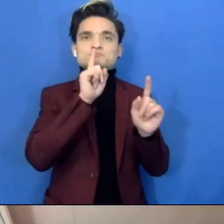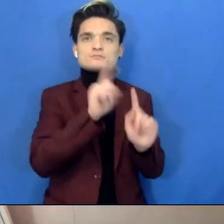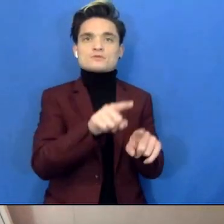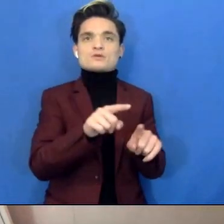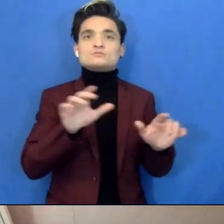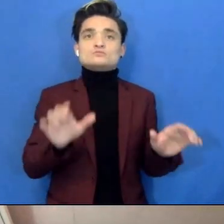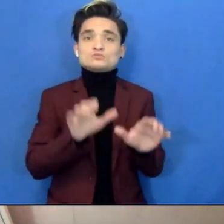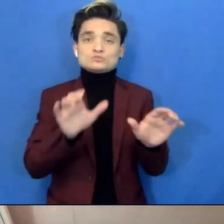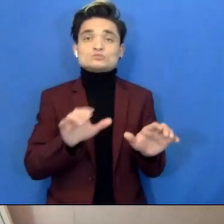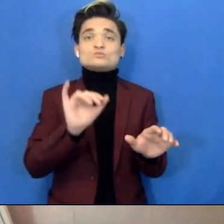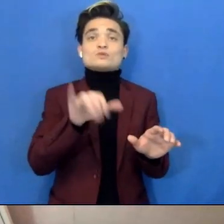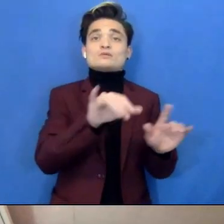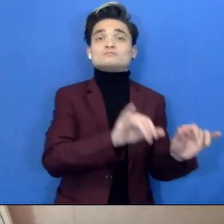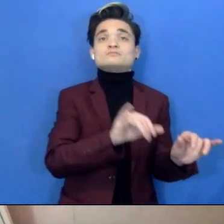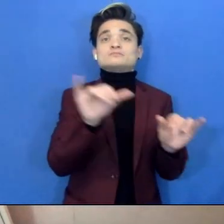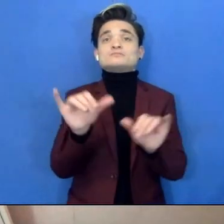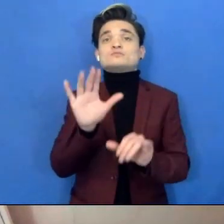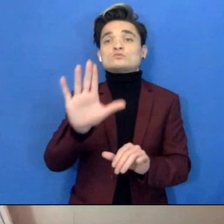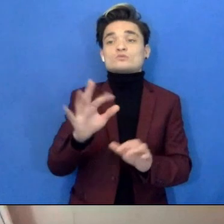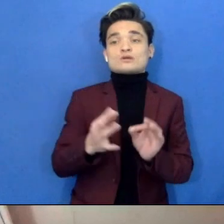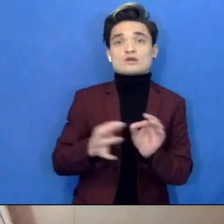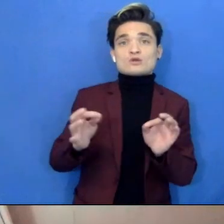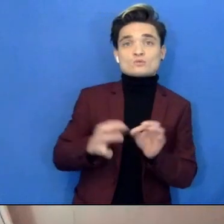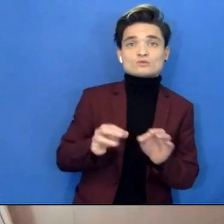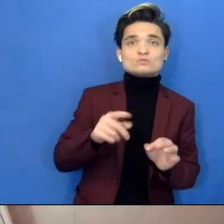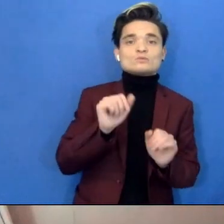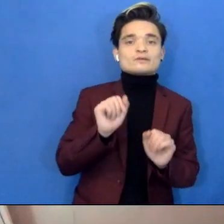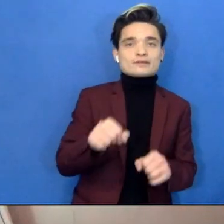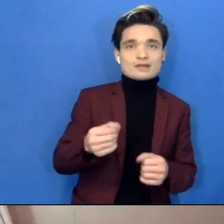to be able to be fluid in your language in that specific genre.